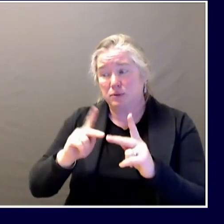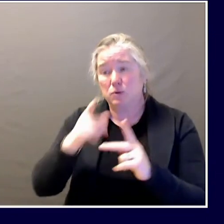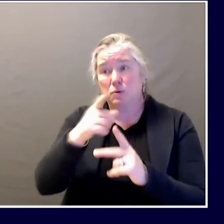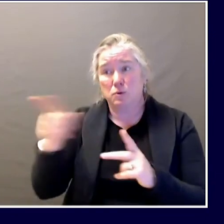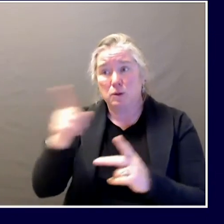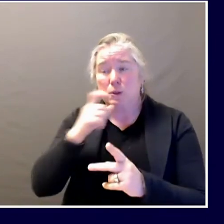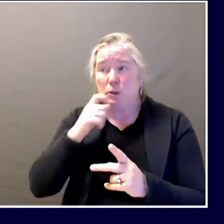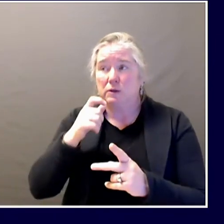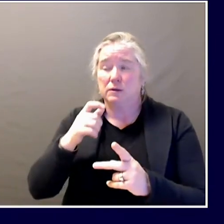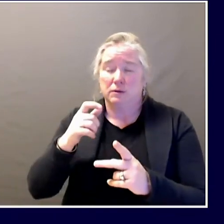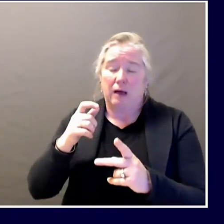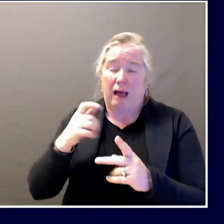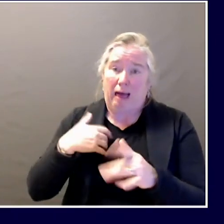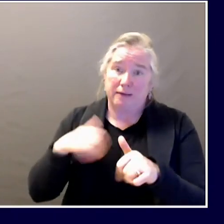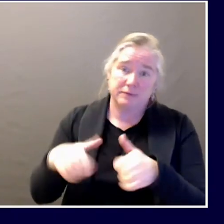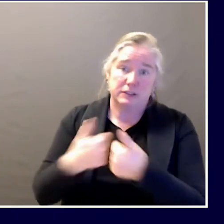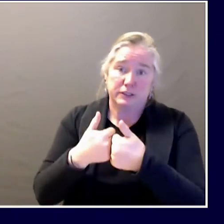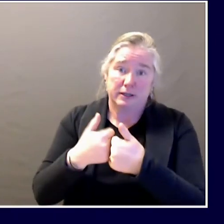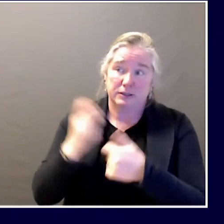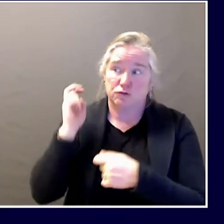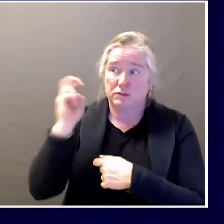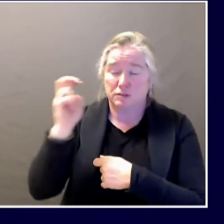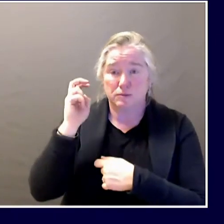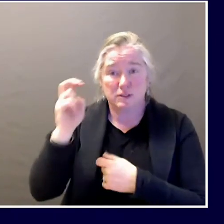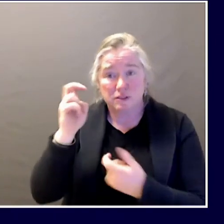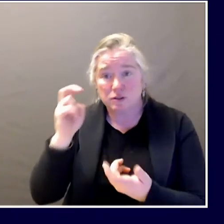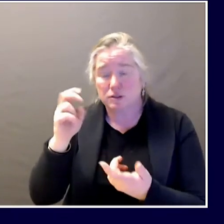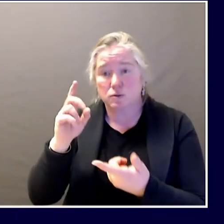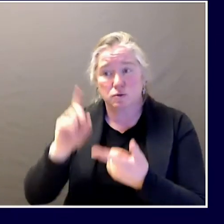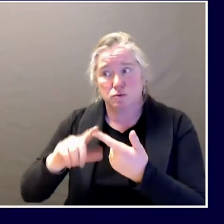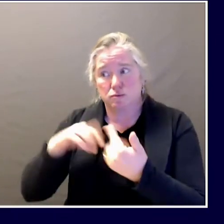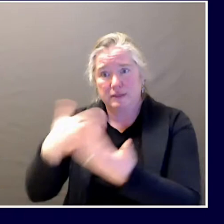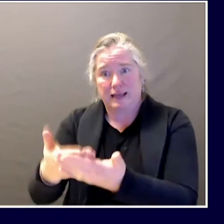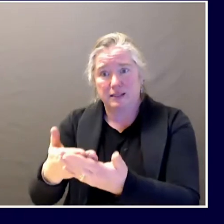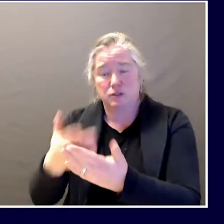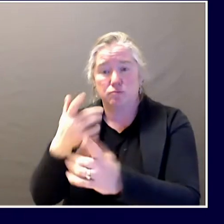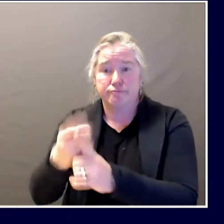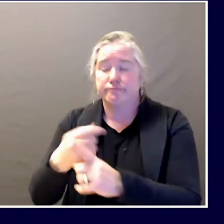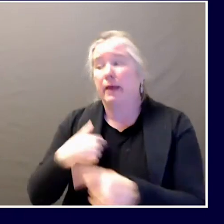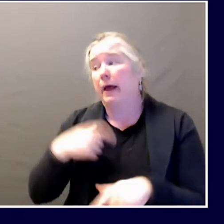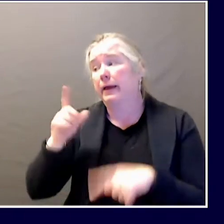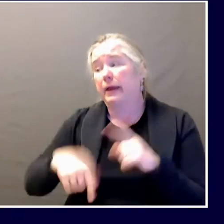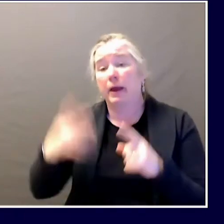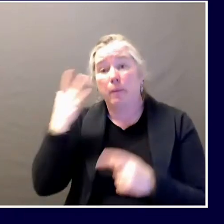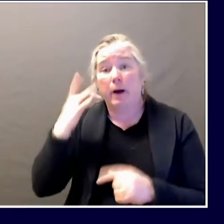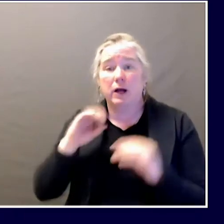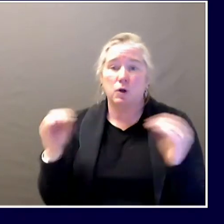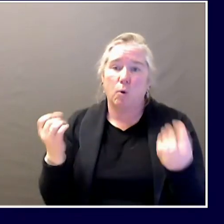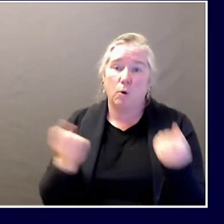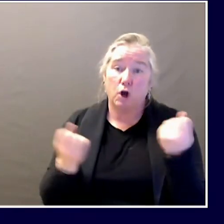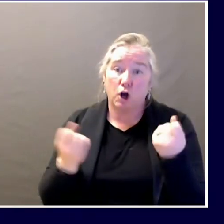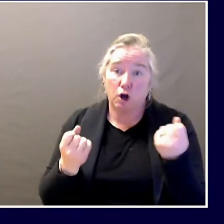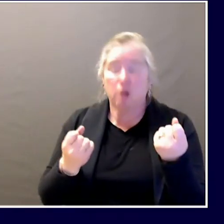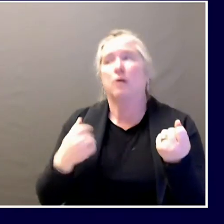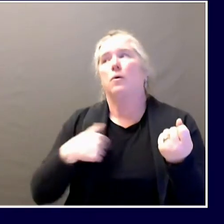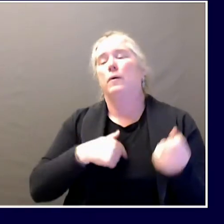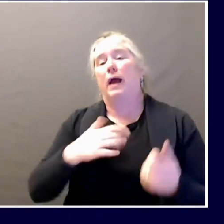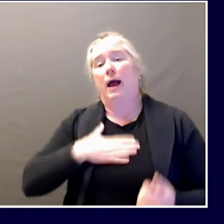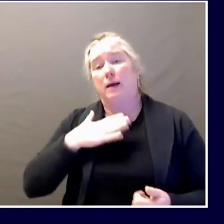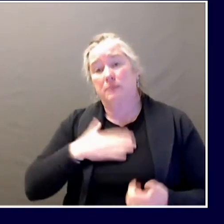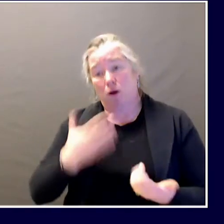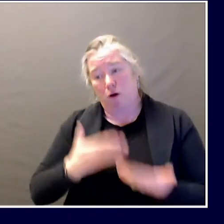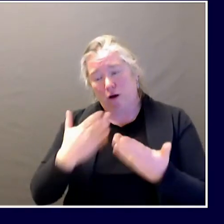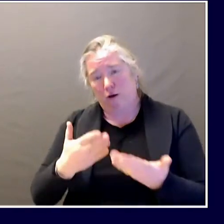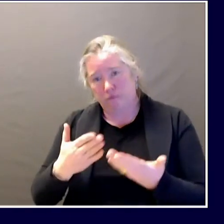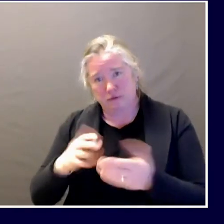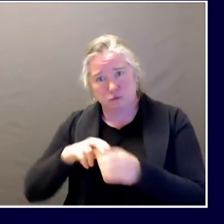one of them. We do urge people who struggle to get to and from these clinics to take advantage of our new option. We also will continue